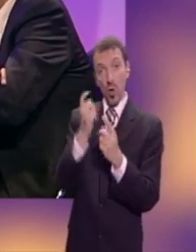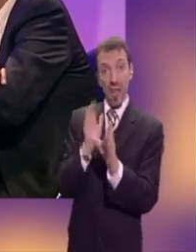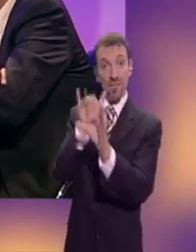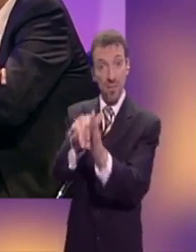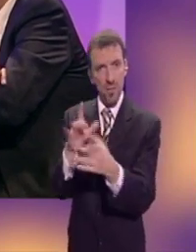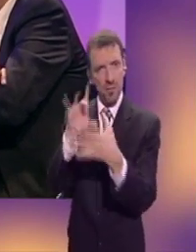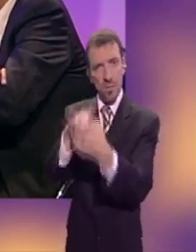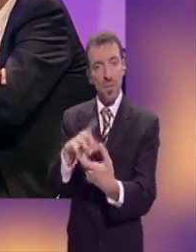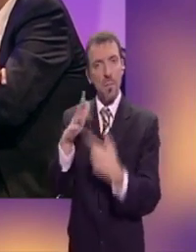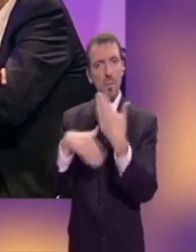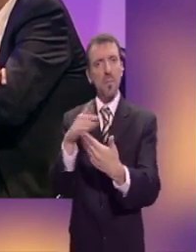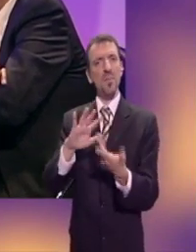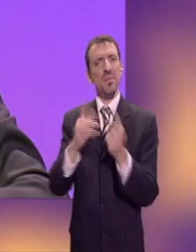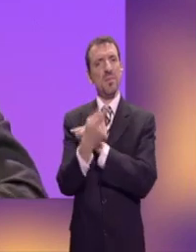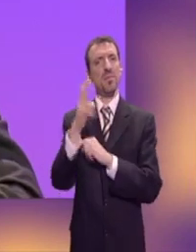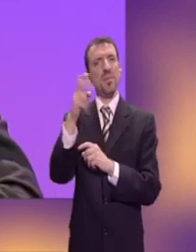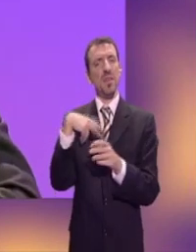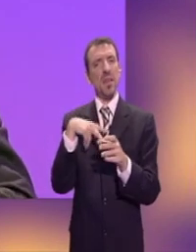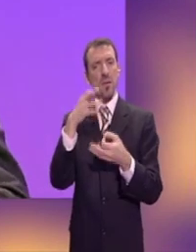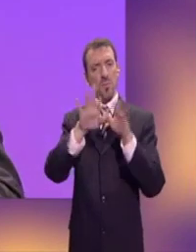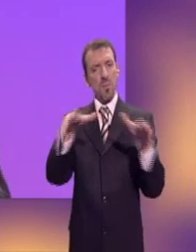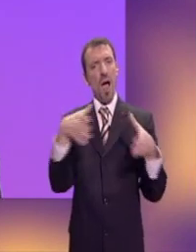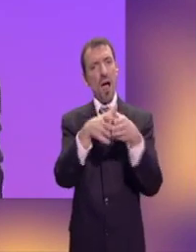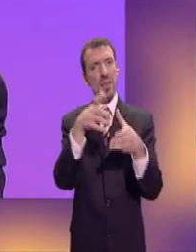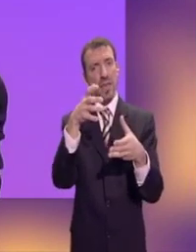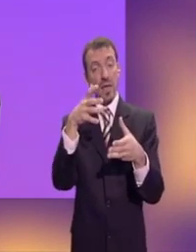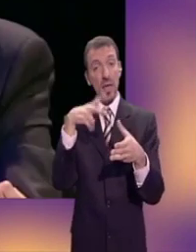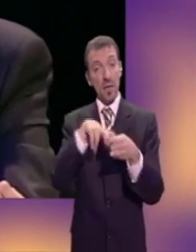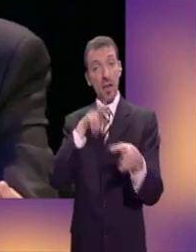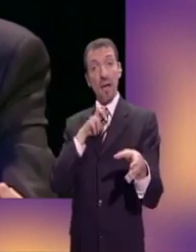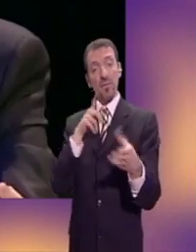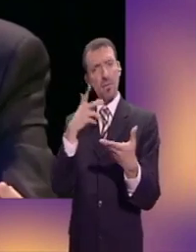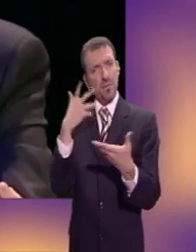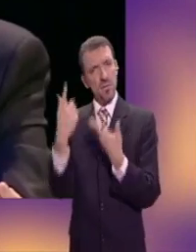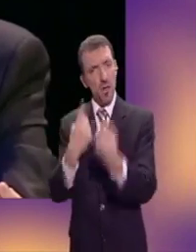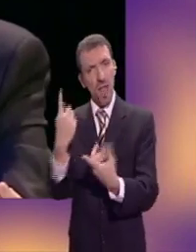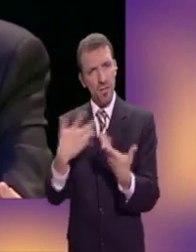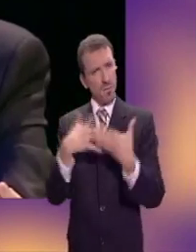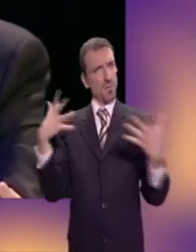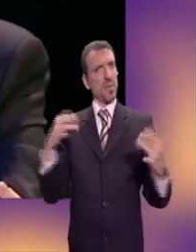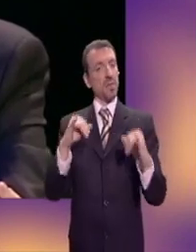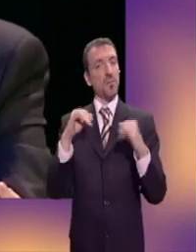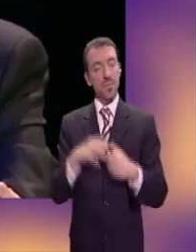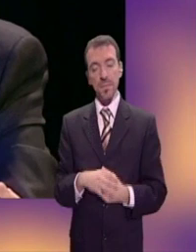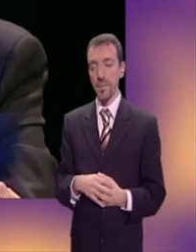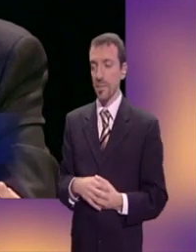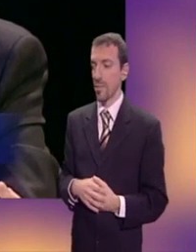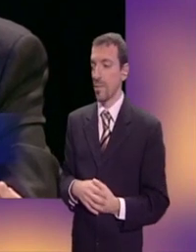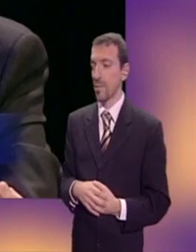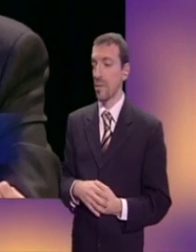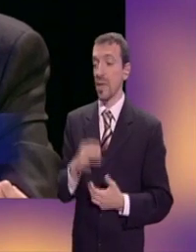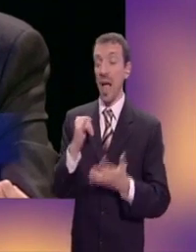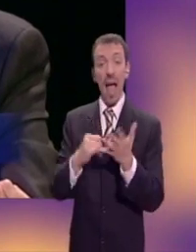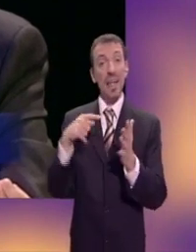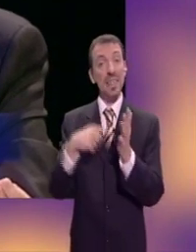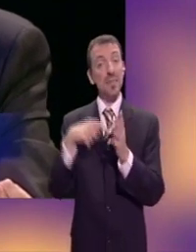But instead you left a political party, which is a huge thing to do. Yes, I do believe the SDP